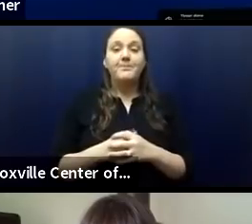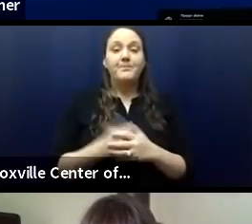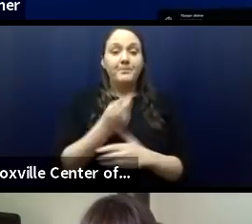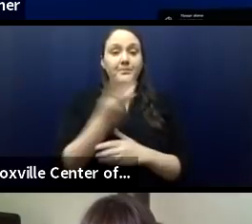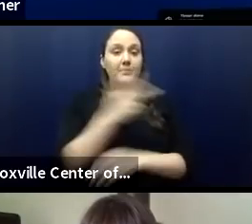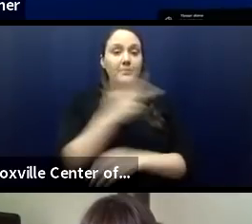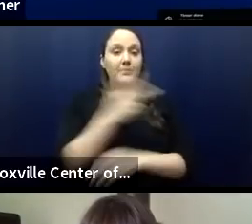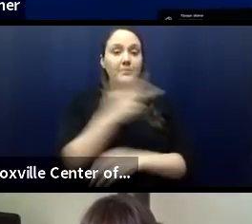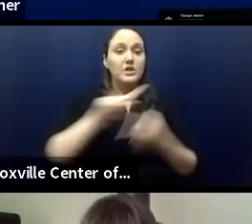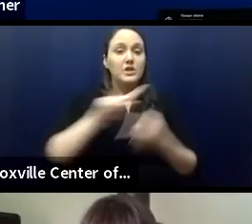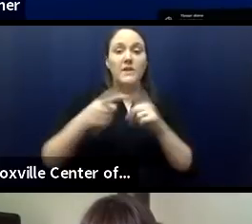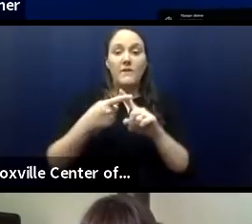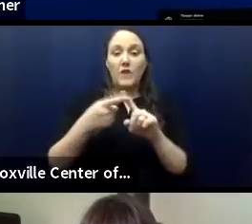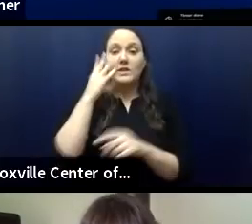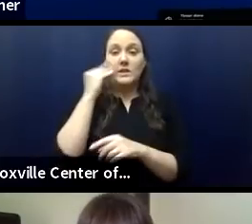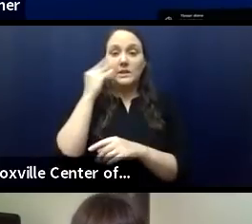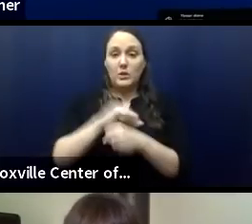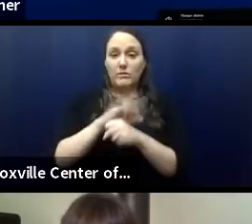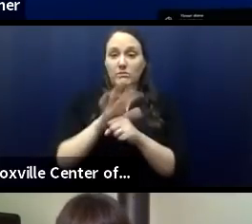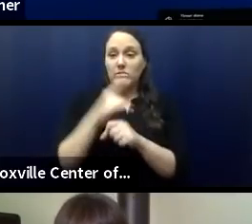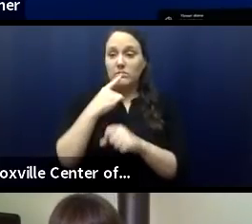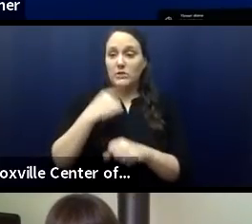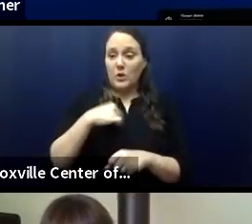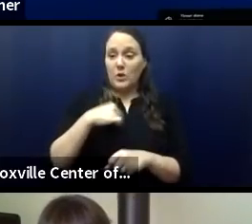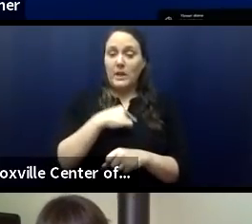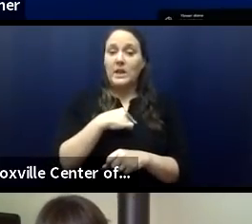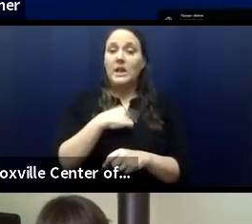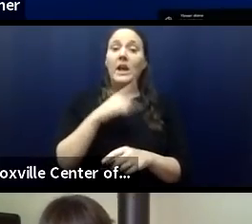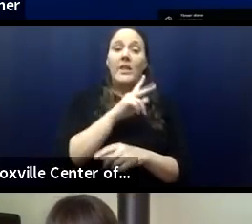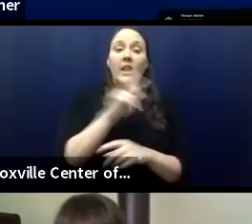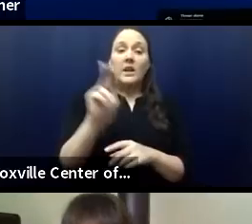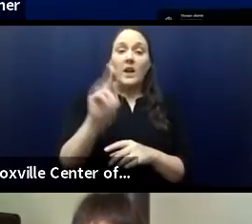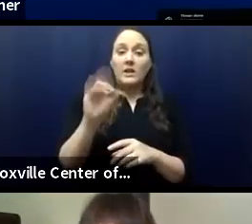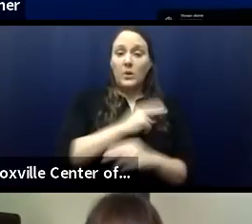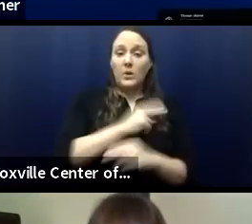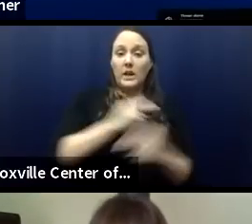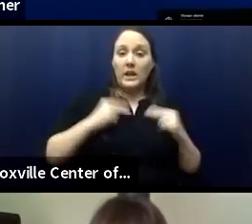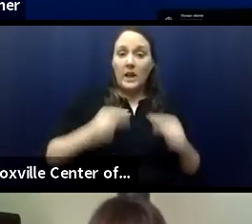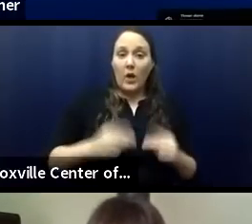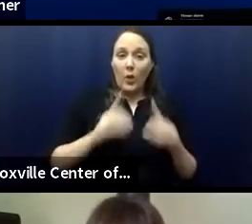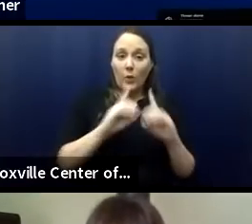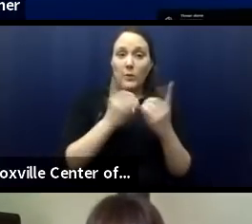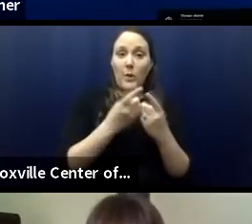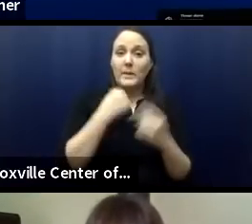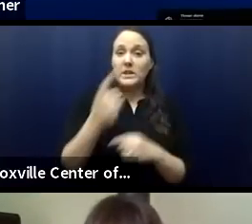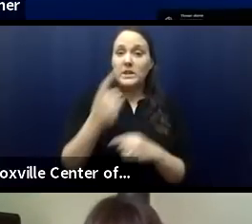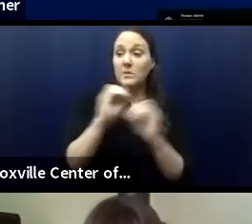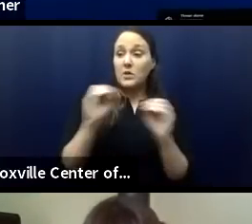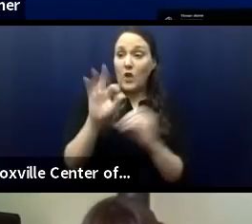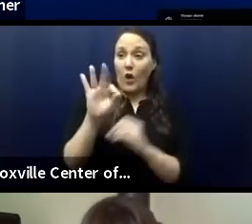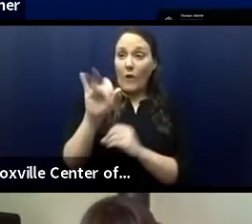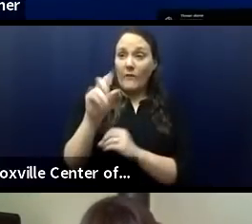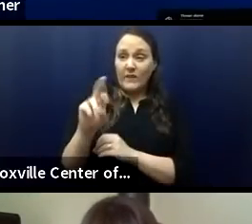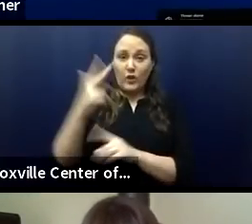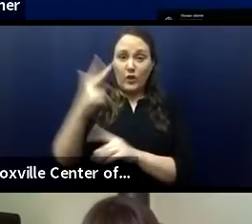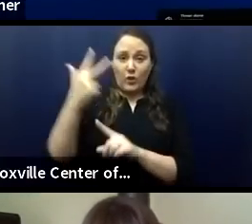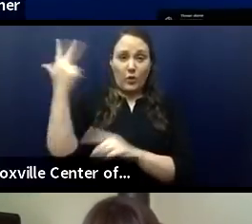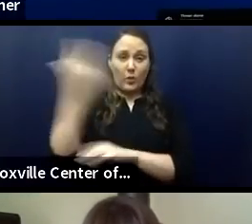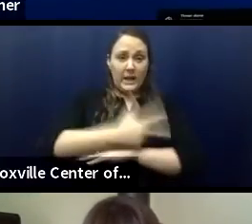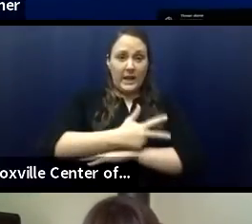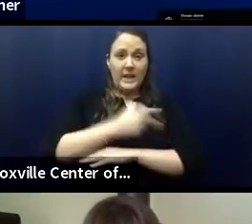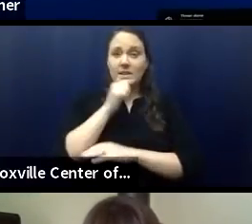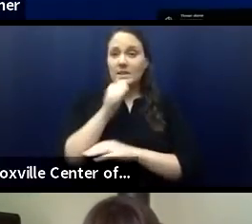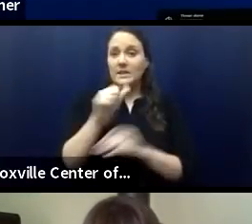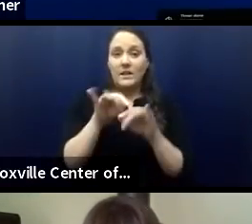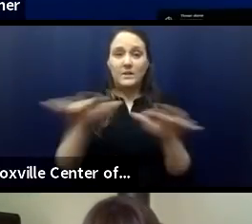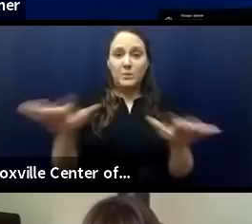had COVID-19 have told me that the Knox County Health Department has told them as long as they are fever-free at least 3 days, they are no longer contagious. Now,